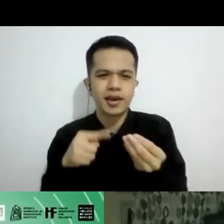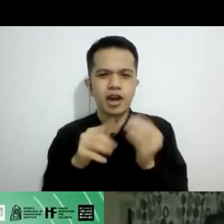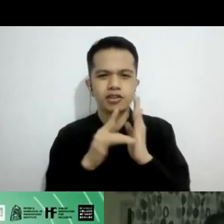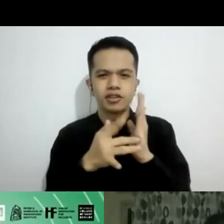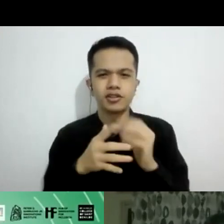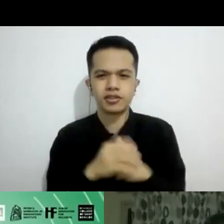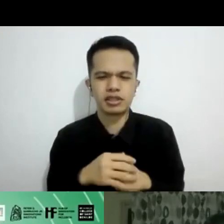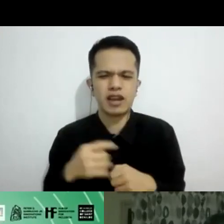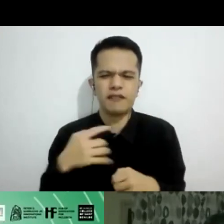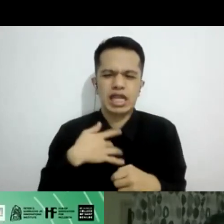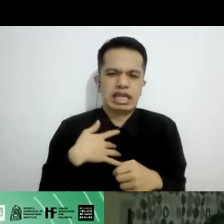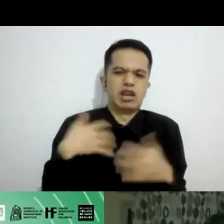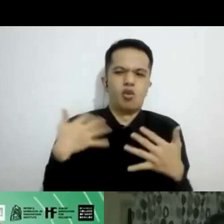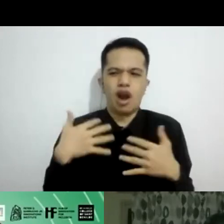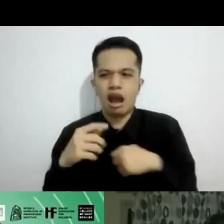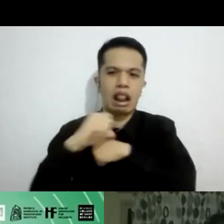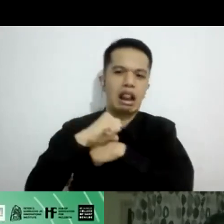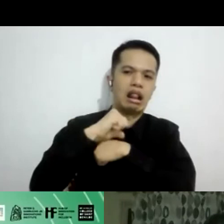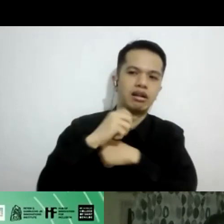taken over.